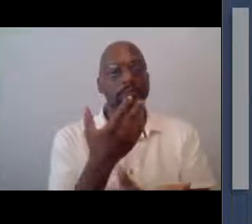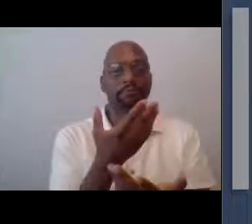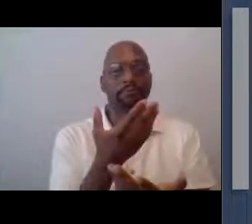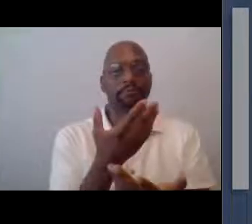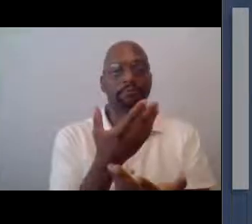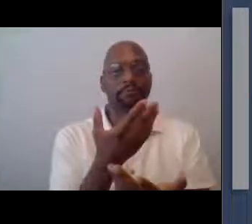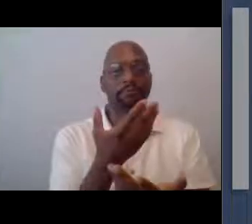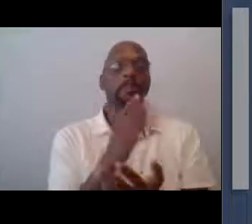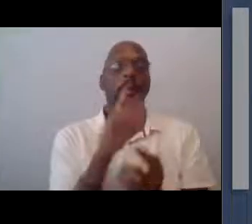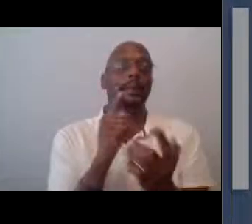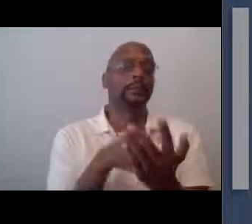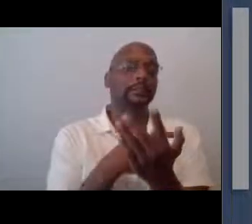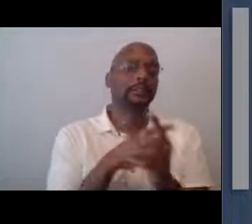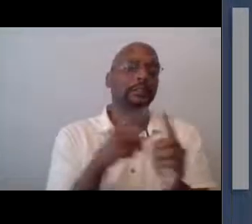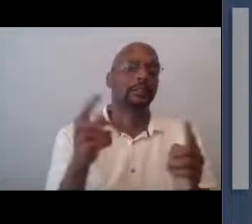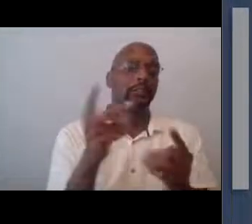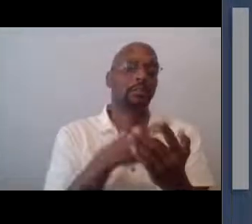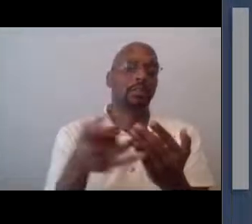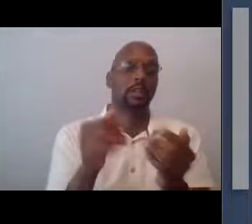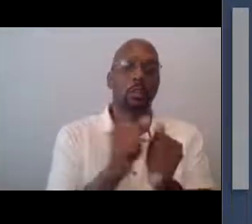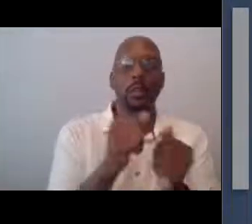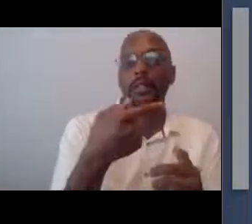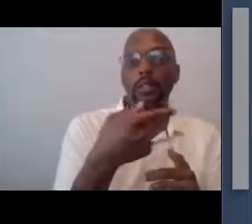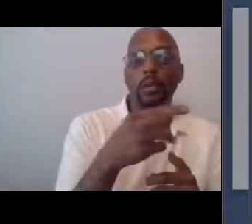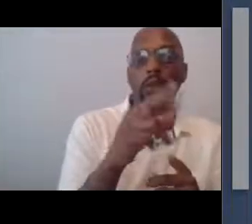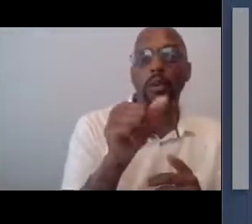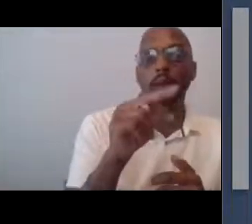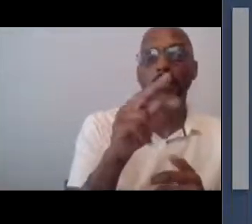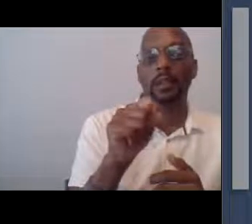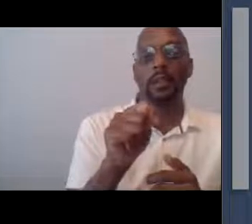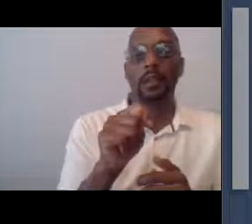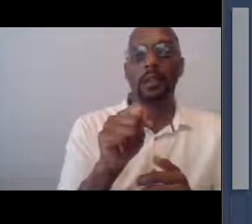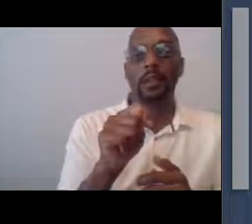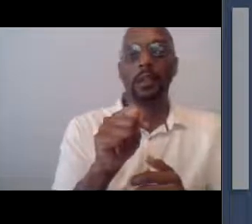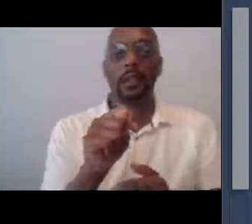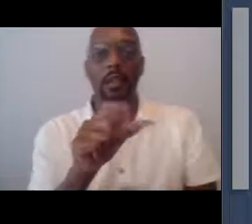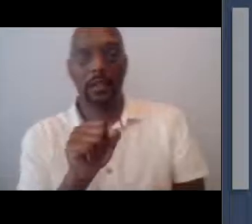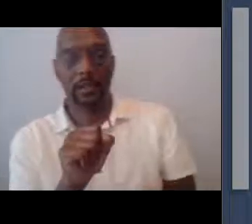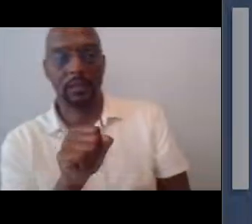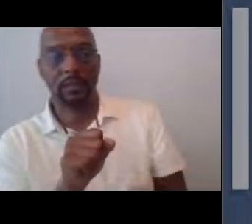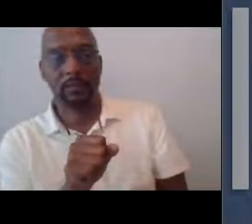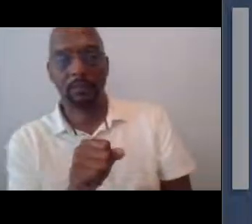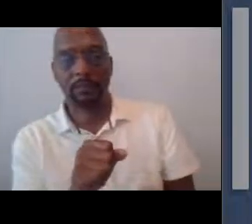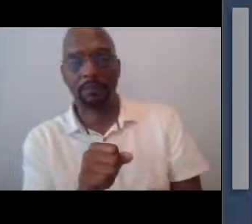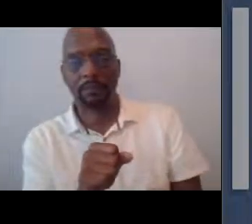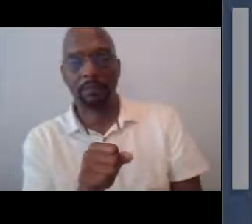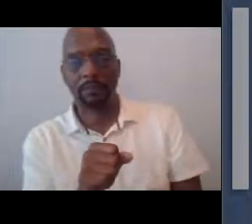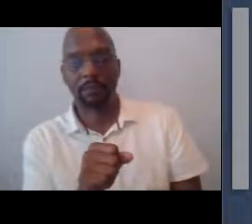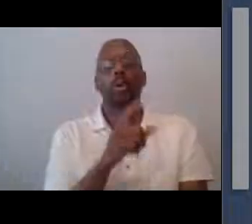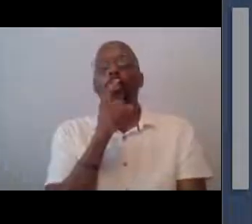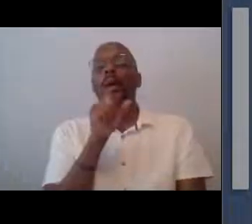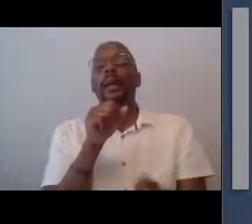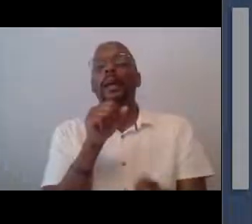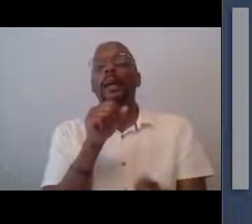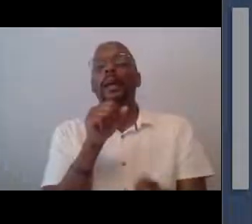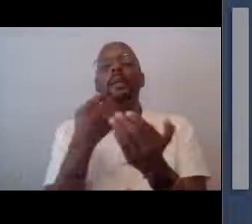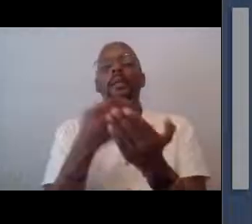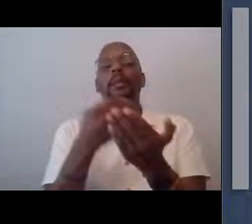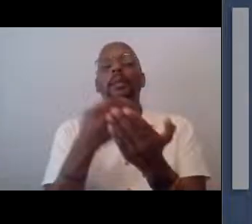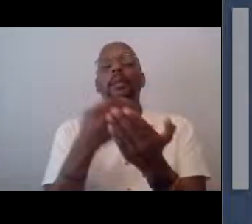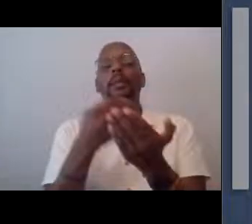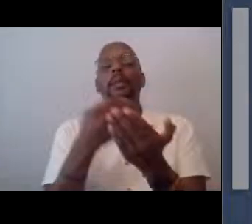what the big thing you're seeing with all of this is DBE applies to all this money. So as the money's coming in, the DBE